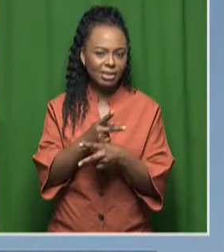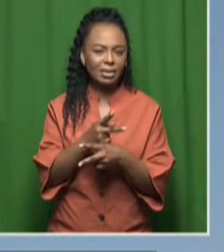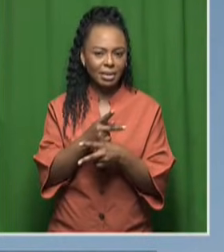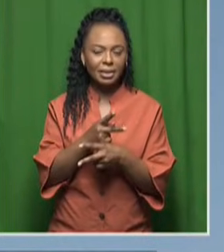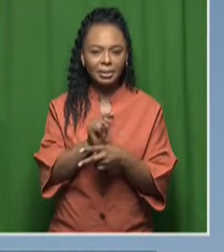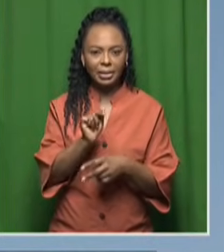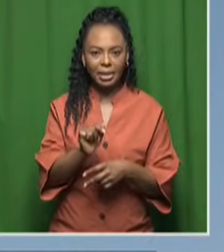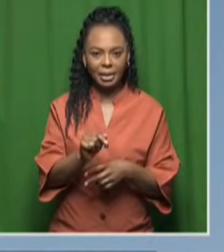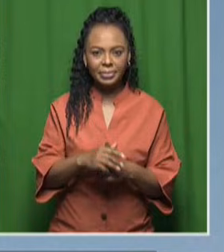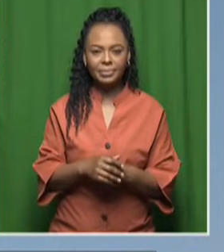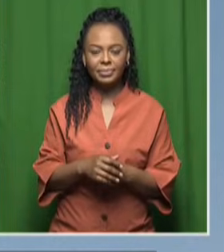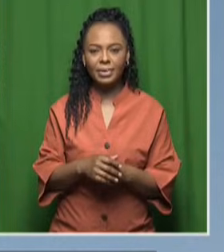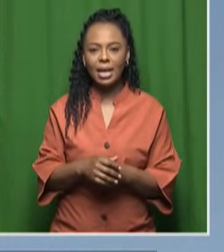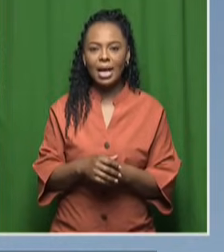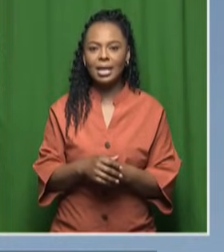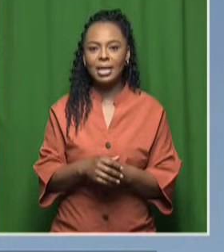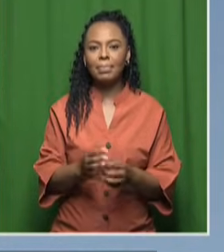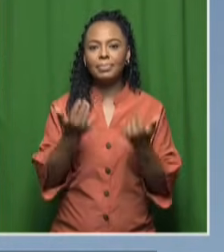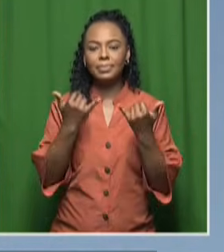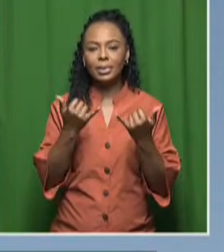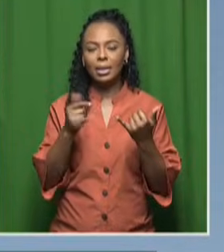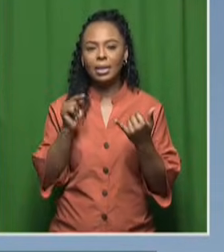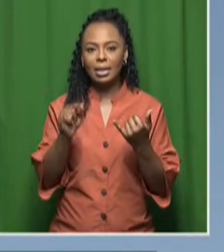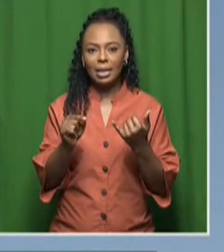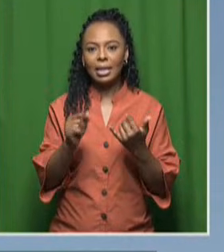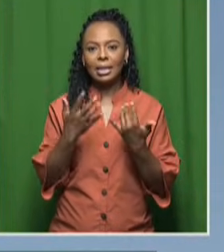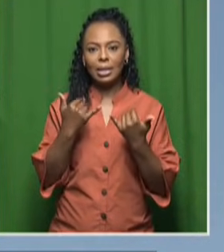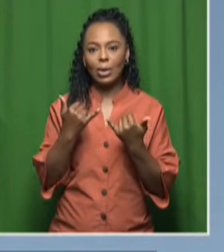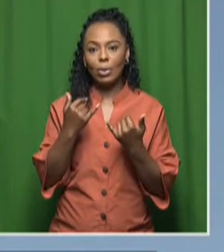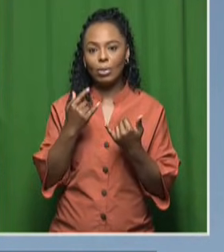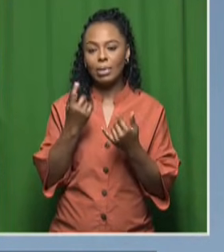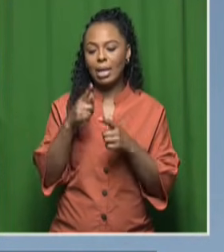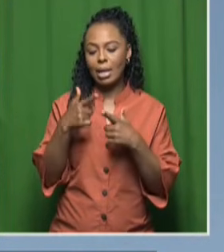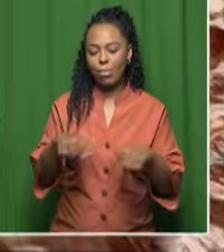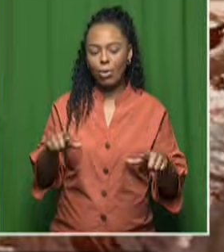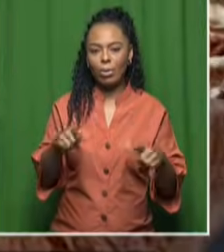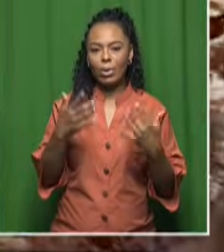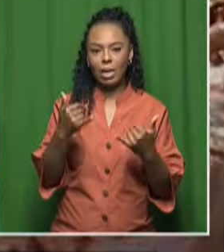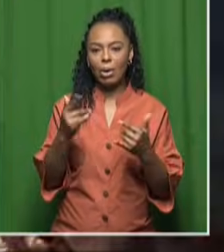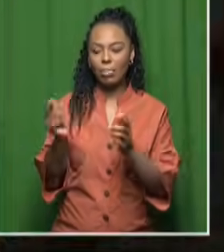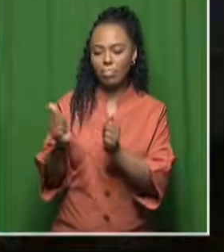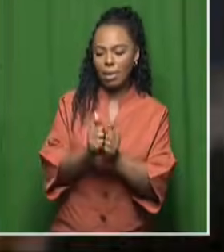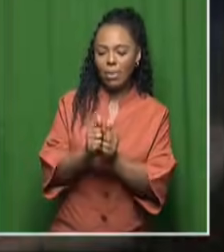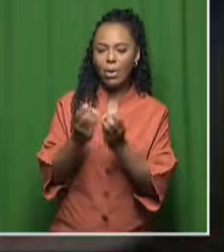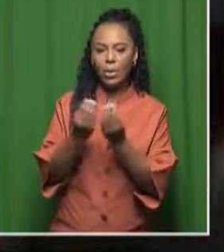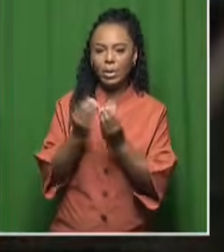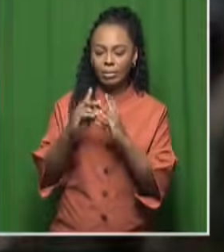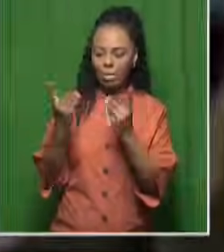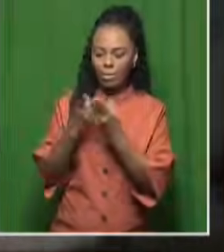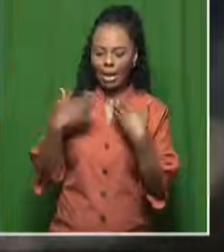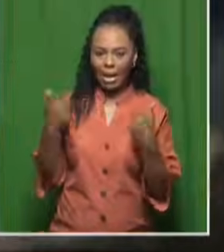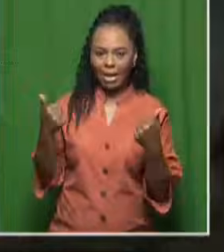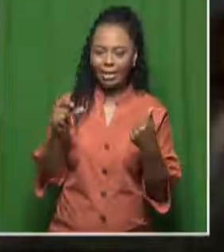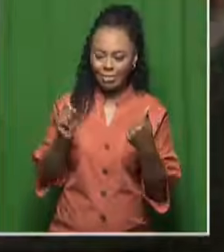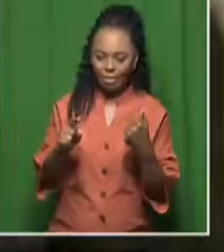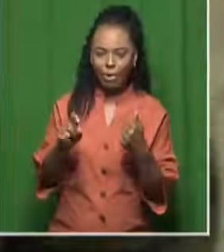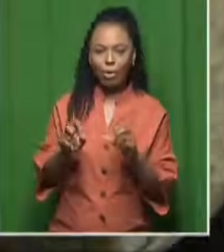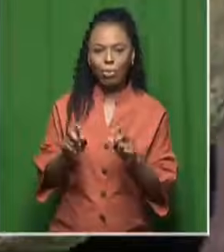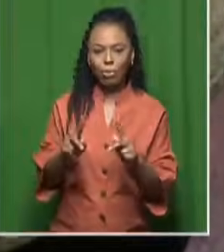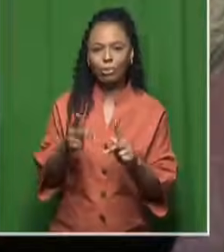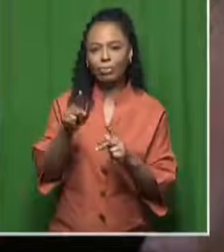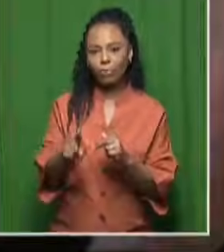the University of Limpopo says integrating indigenous knowledge with the formal health sector would be a significant step for both